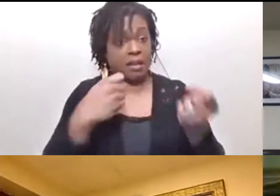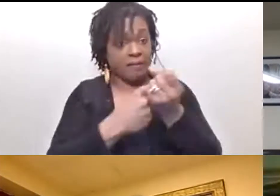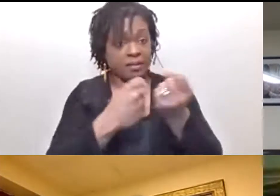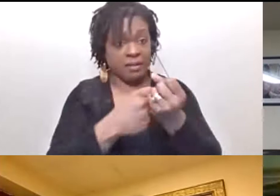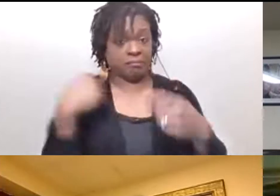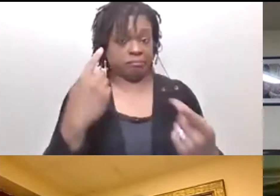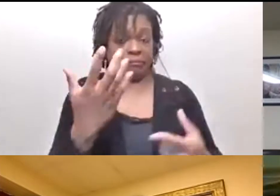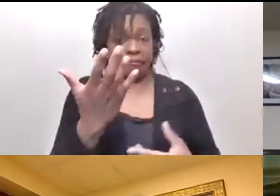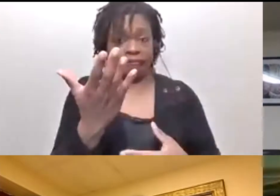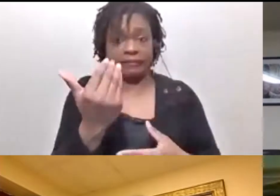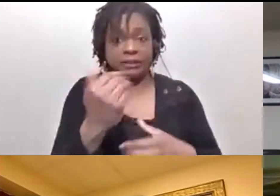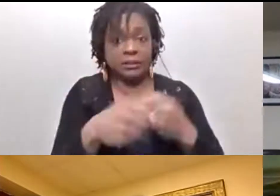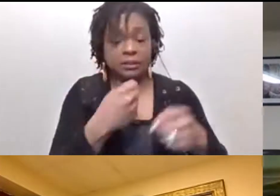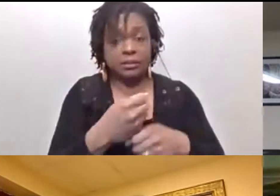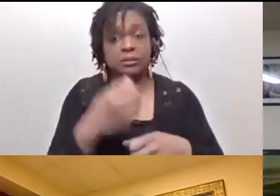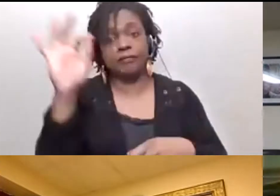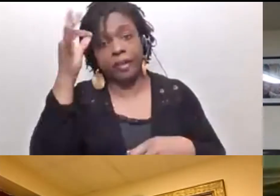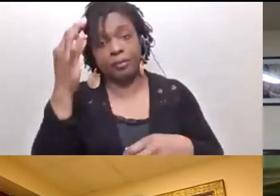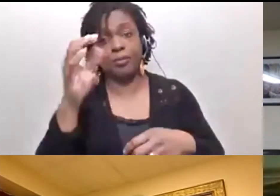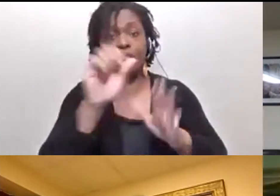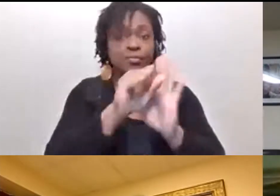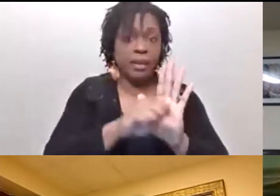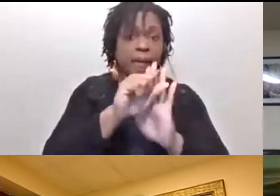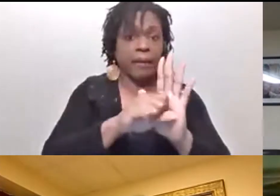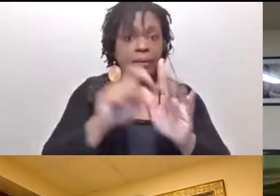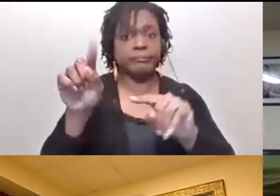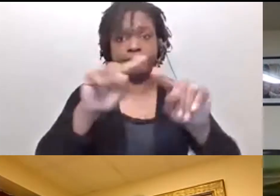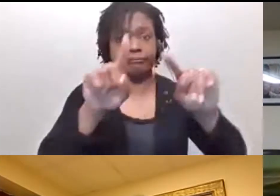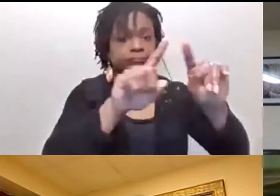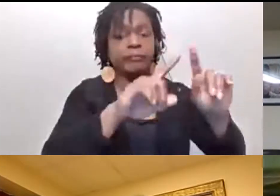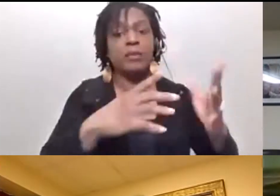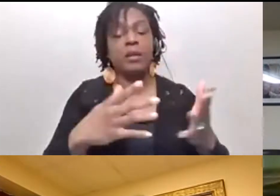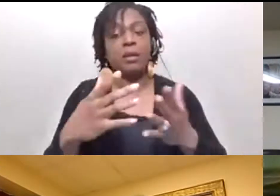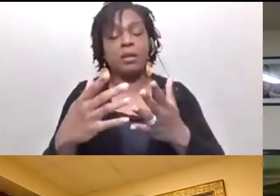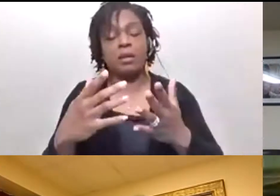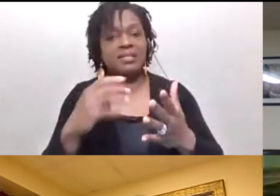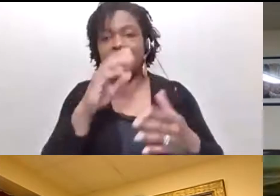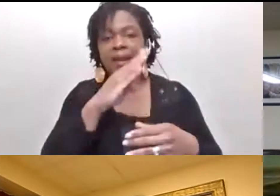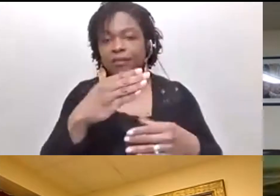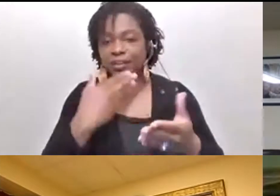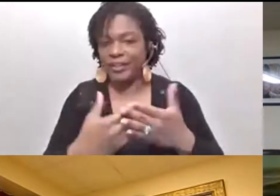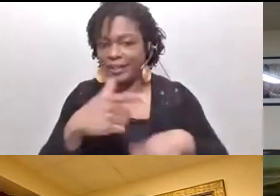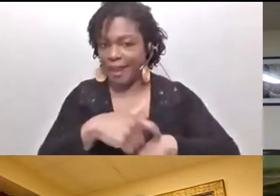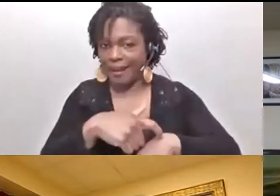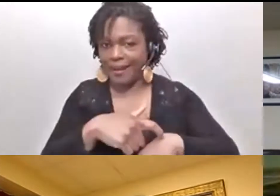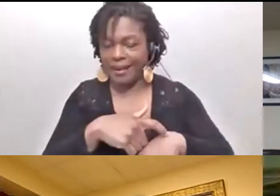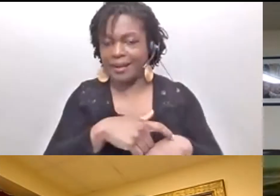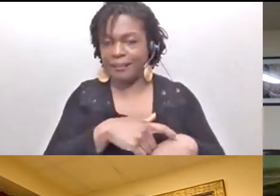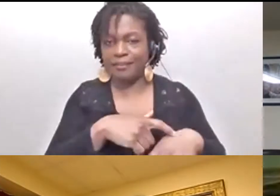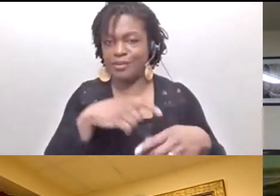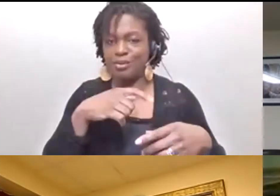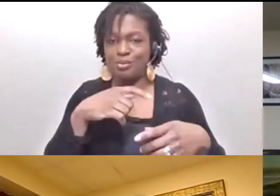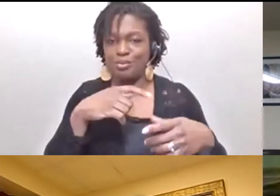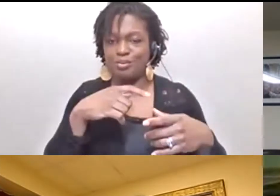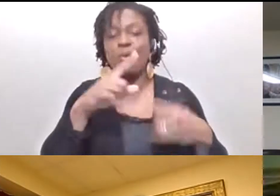on the federal different states, it's never a good time when you go up to the legislature and you have a single group